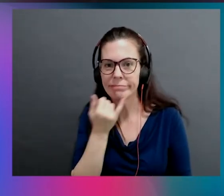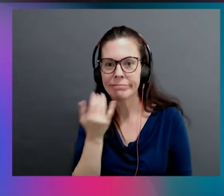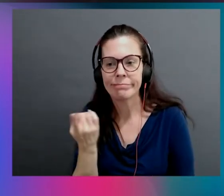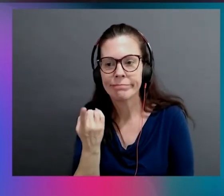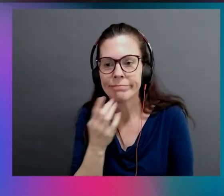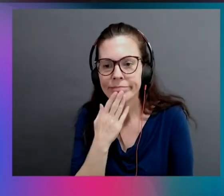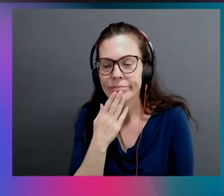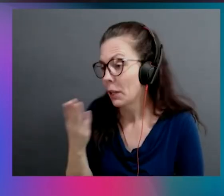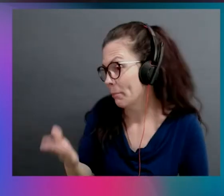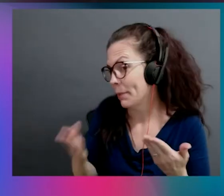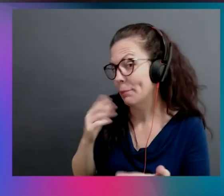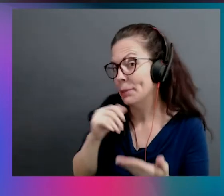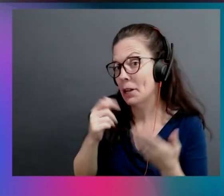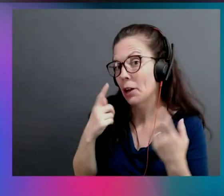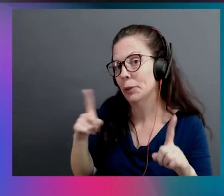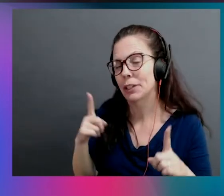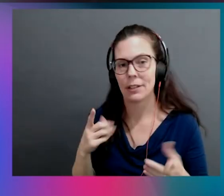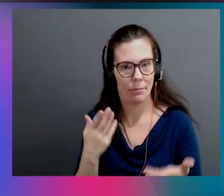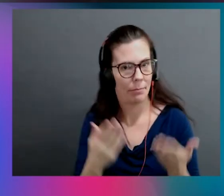Maybe not then. Maybe not.